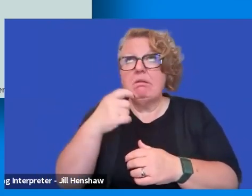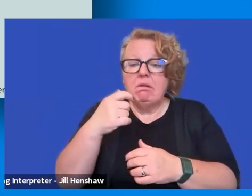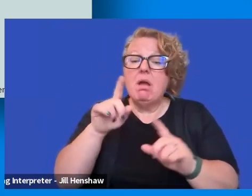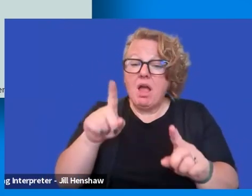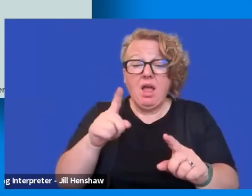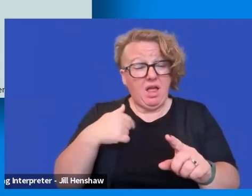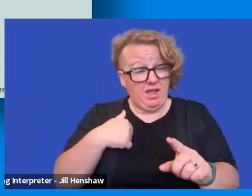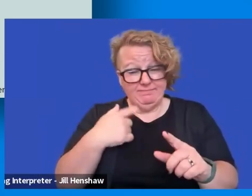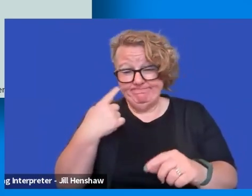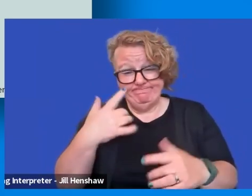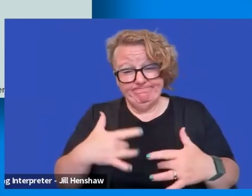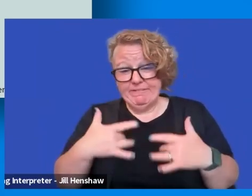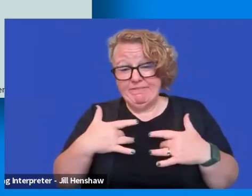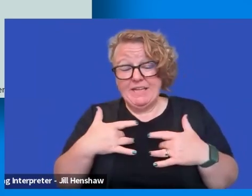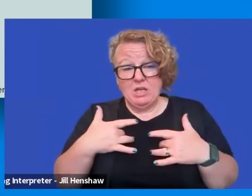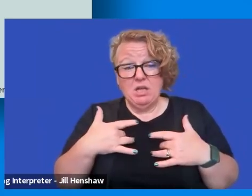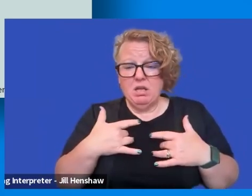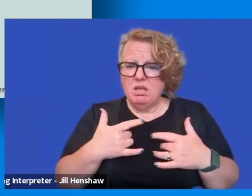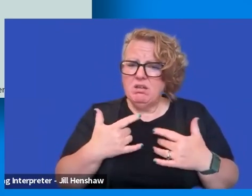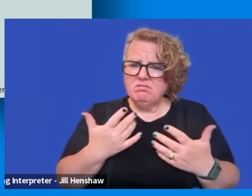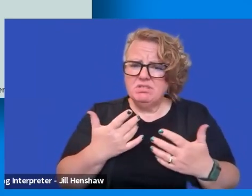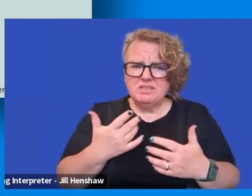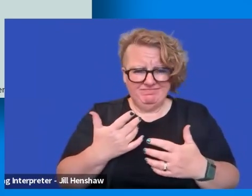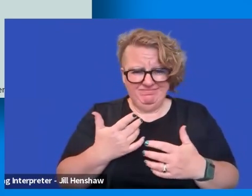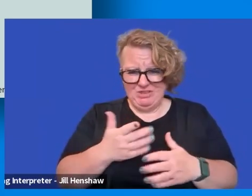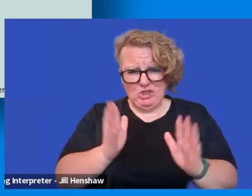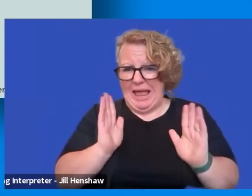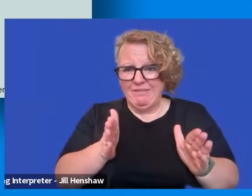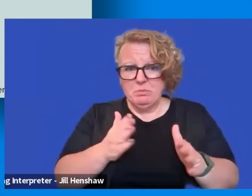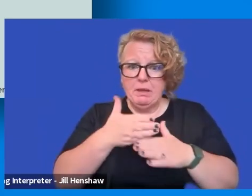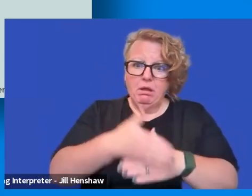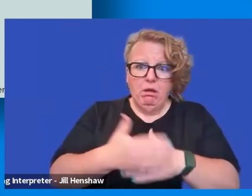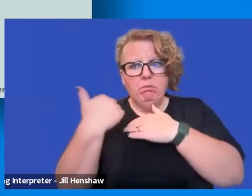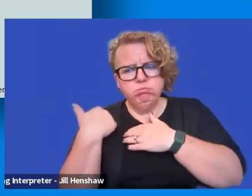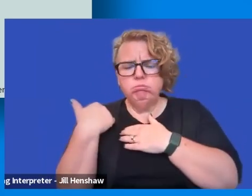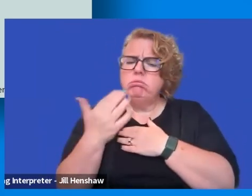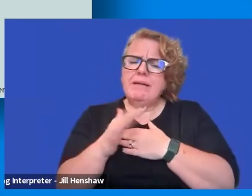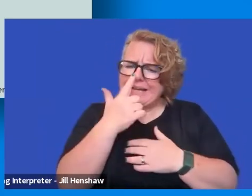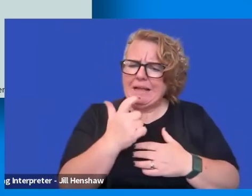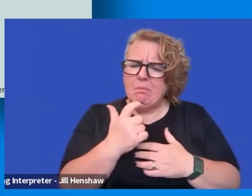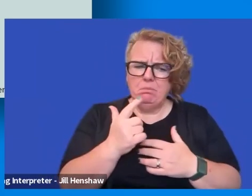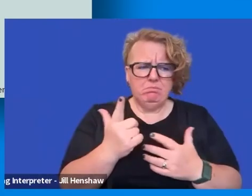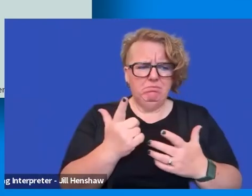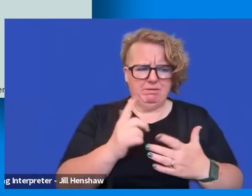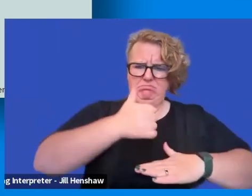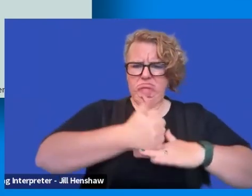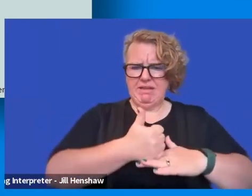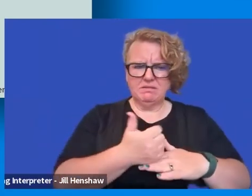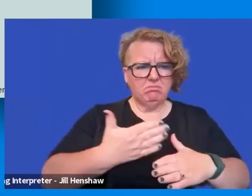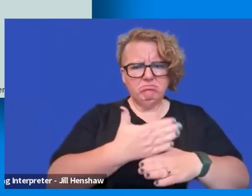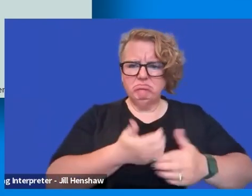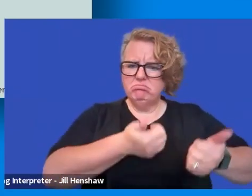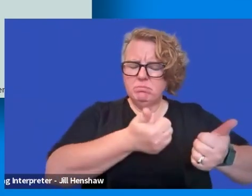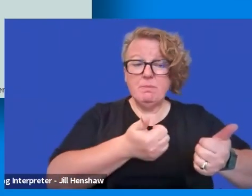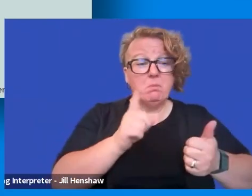would contest that it necessarily has to be as labor intensive as you might think. But secondly, I would just remind colleagues of the